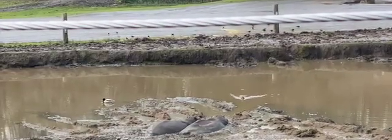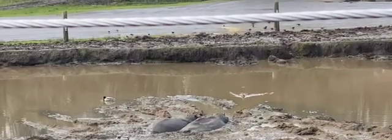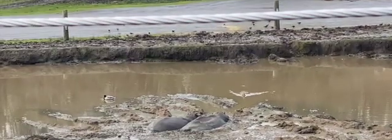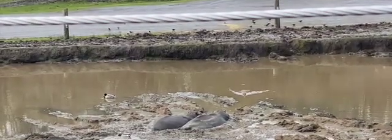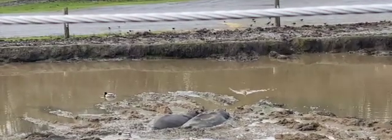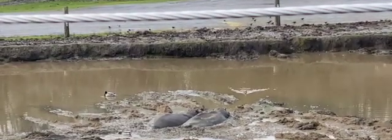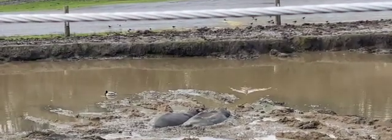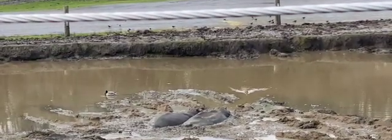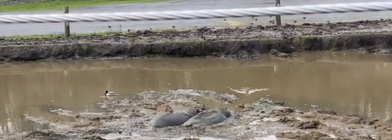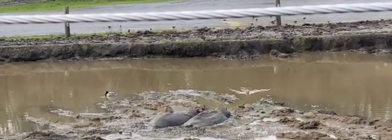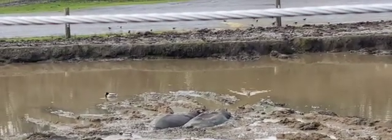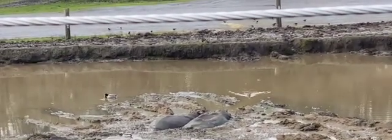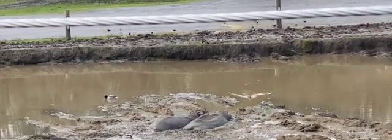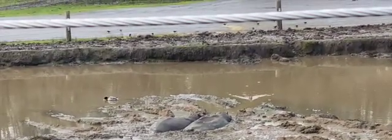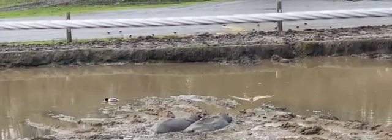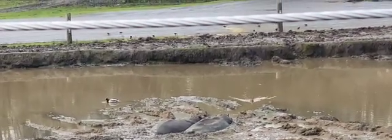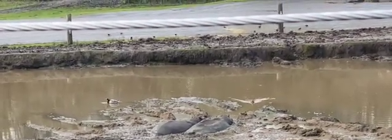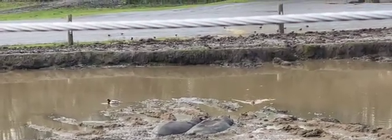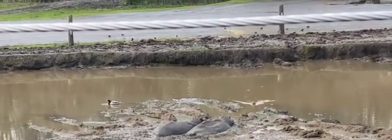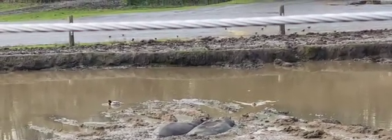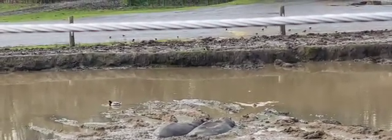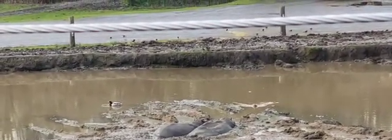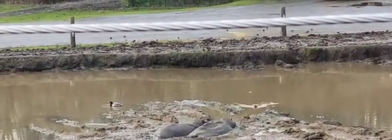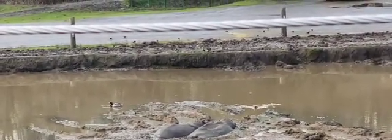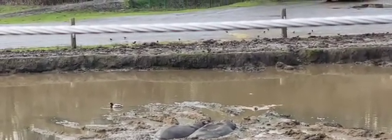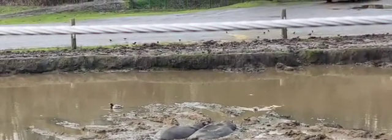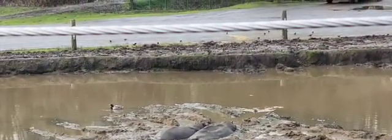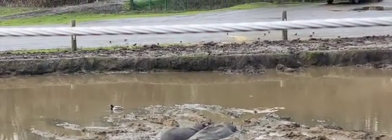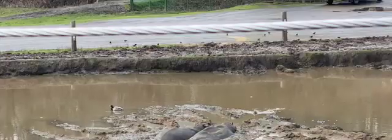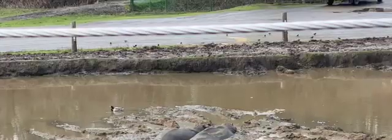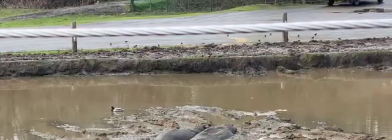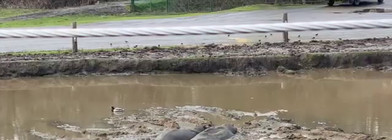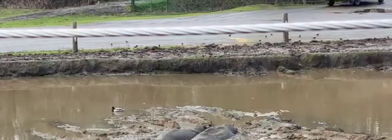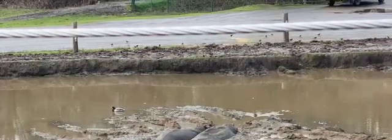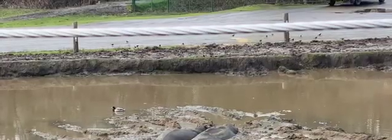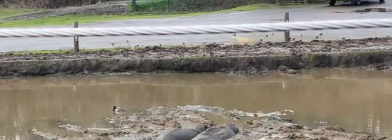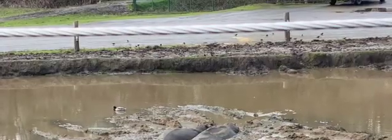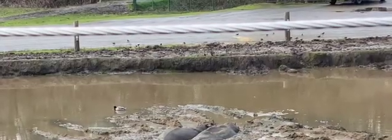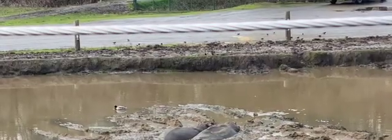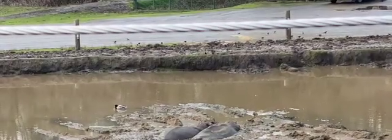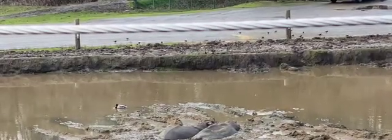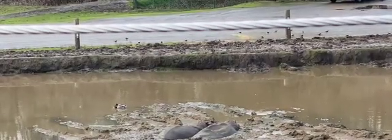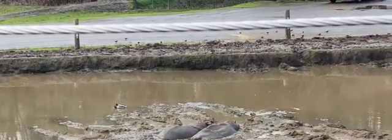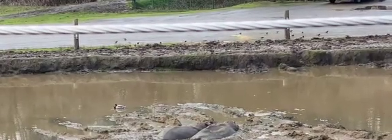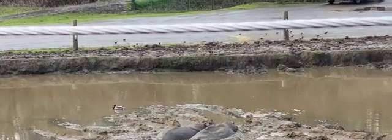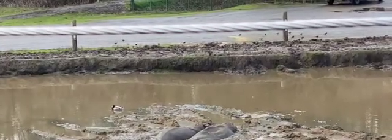the ducks, but they're squished in the mud, so all you can see is their backs. Pretty cool.